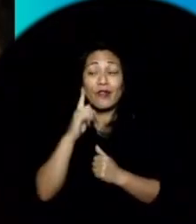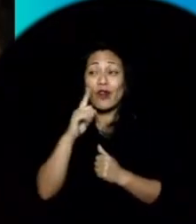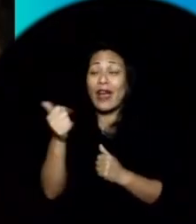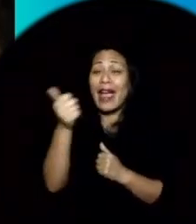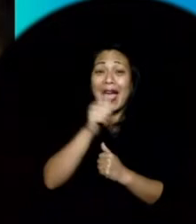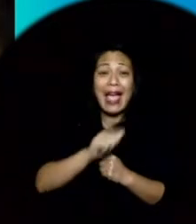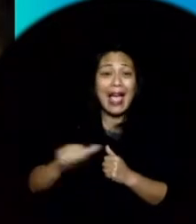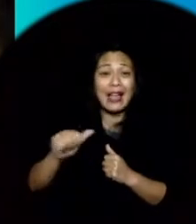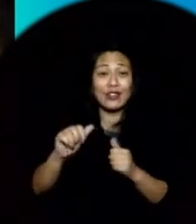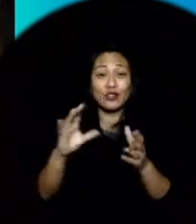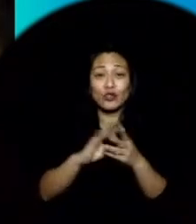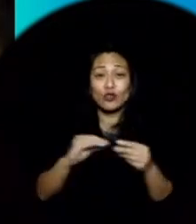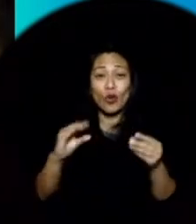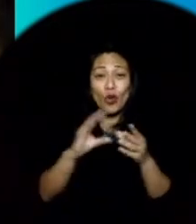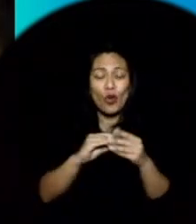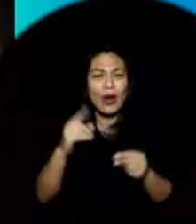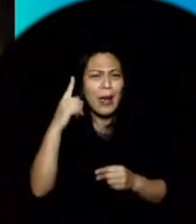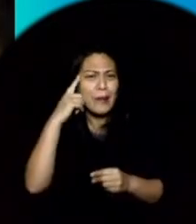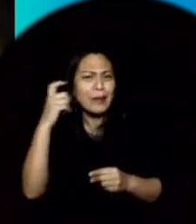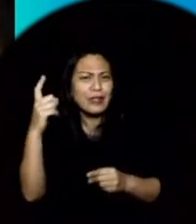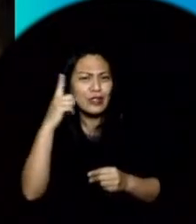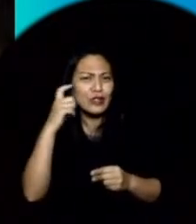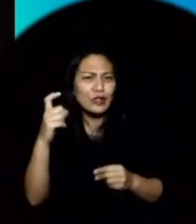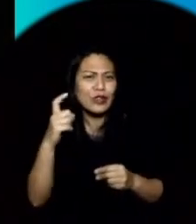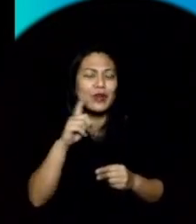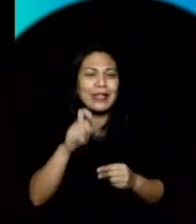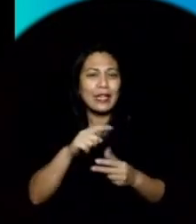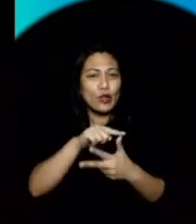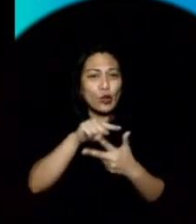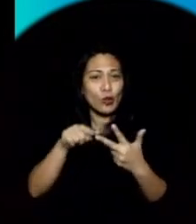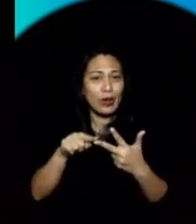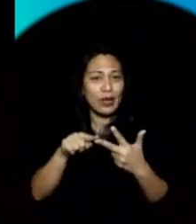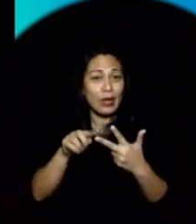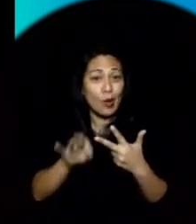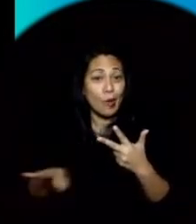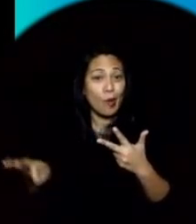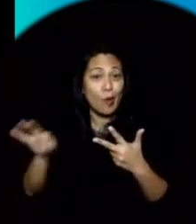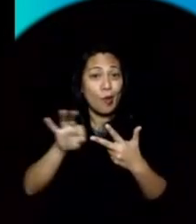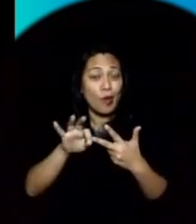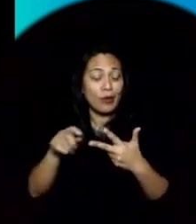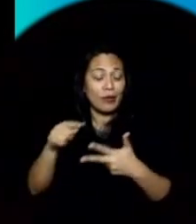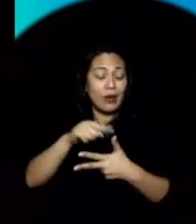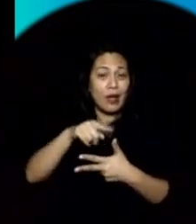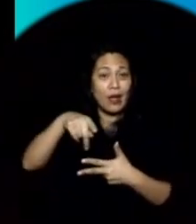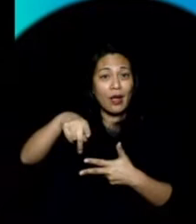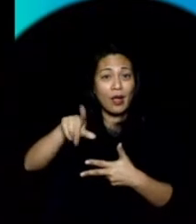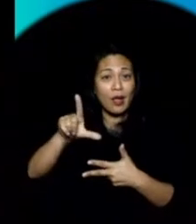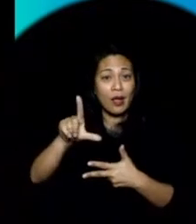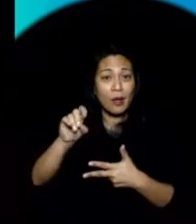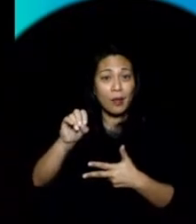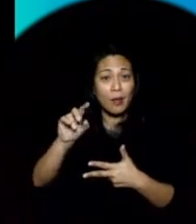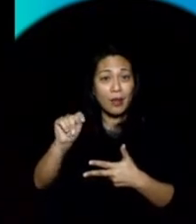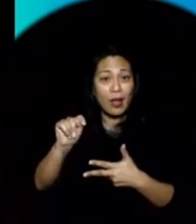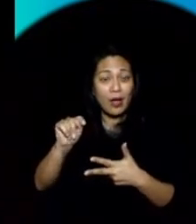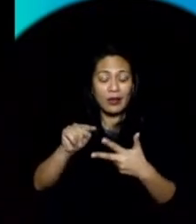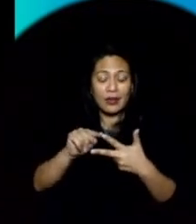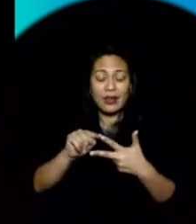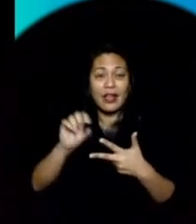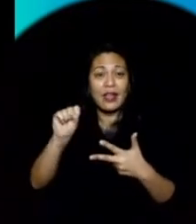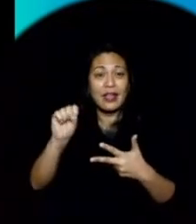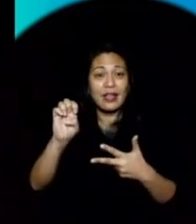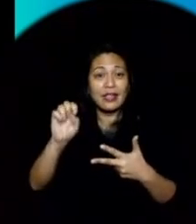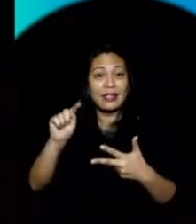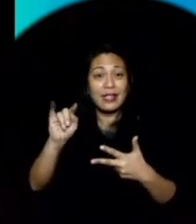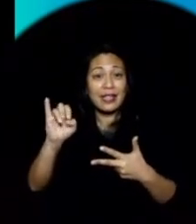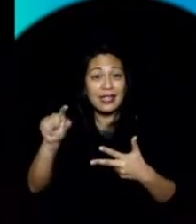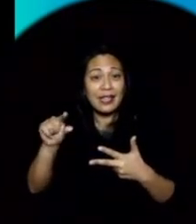any story, mystery, or puzzle, there are three main elements. There's the plot, the setting, and